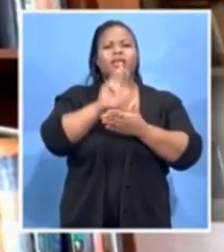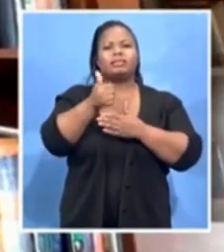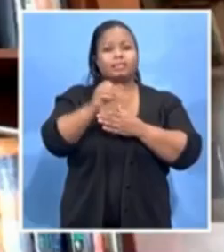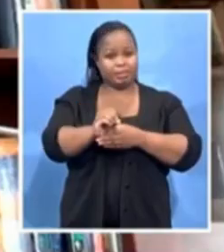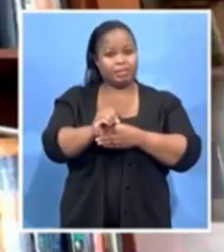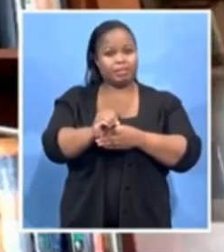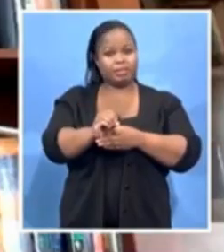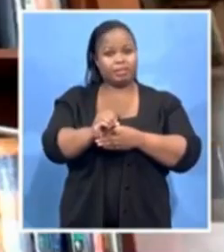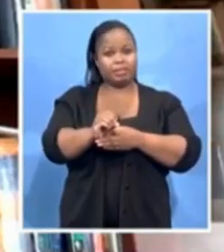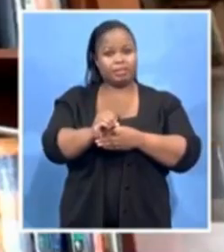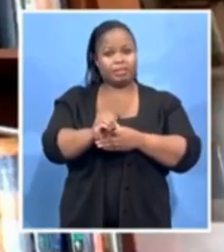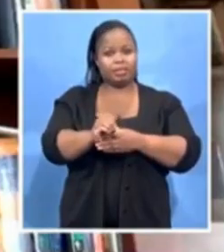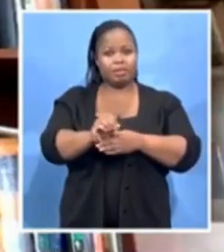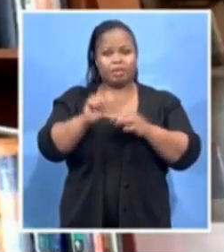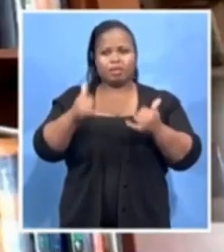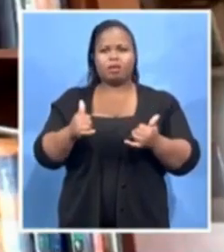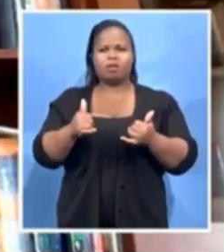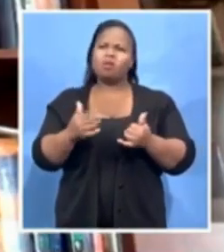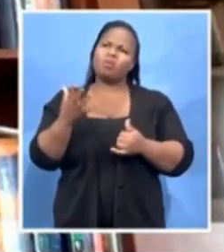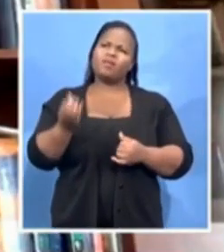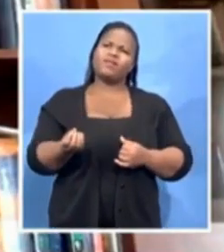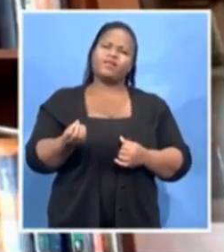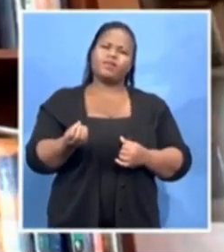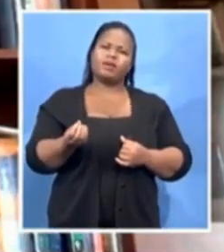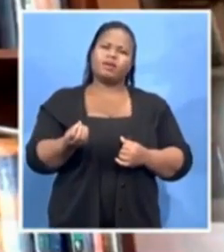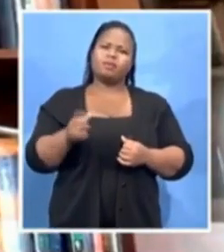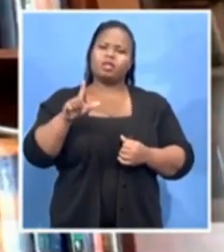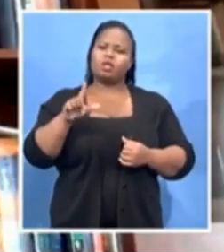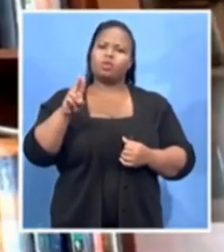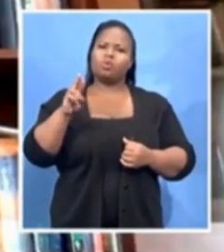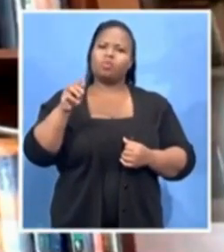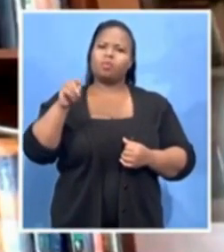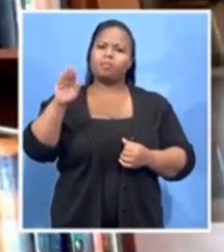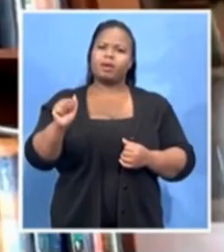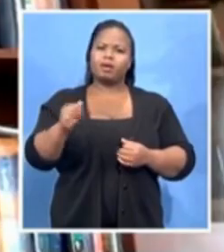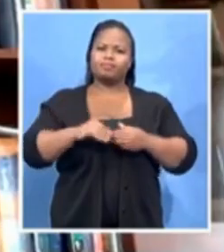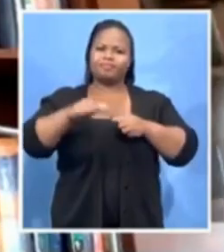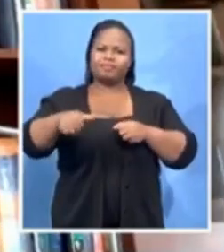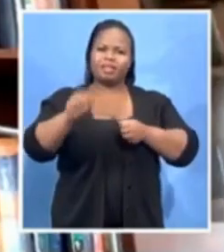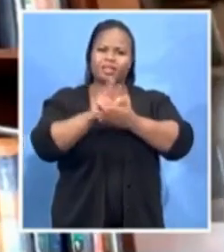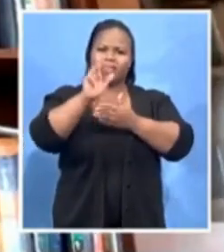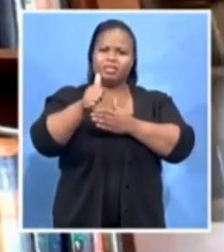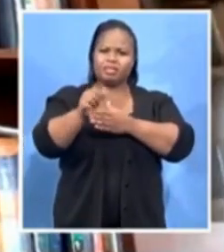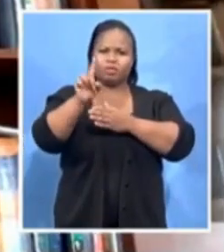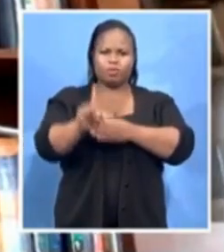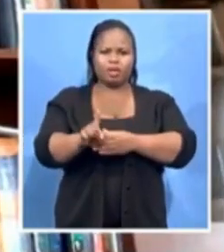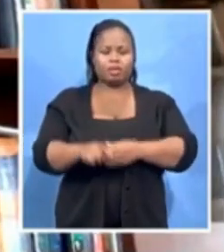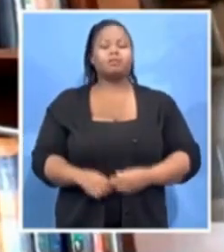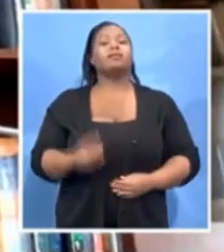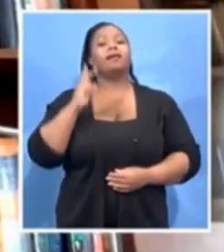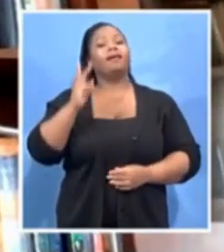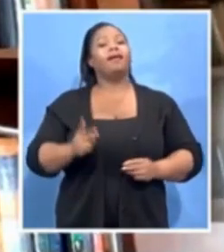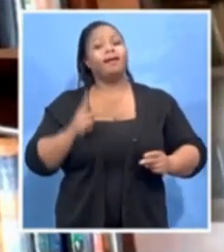have Lumumba in 1961. Once again, Joseph Kasavubu has